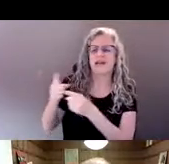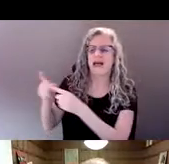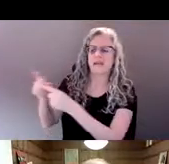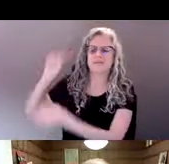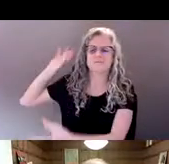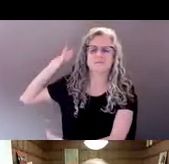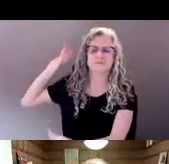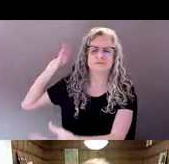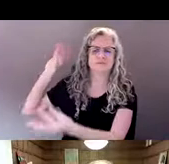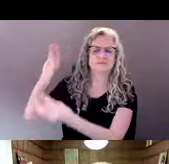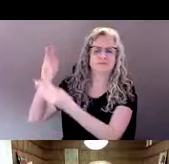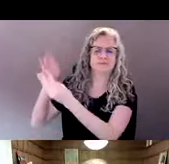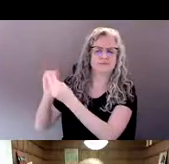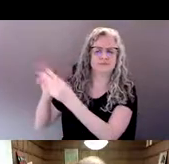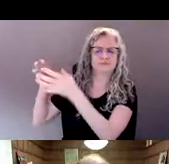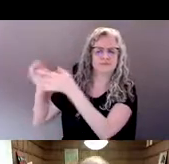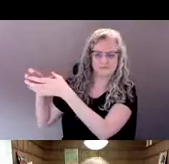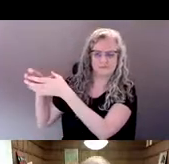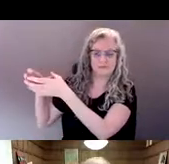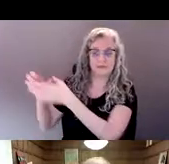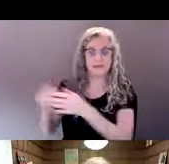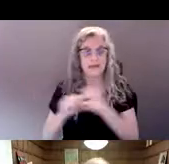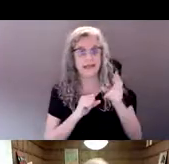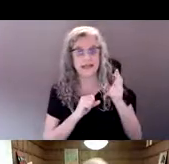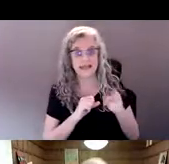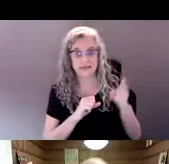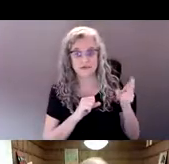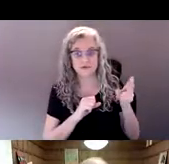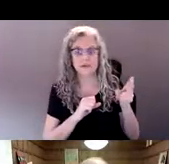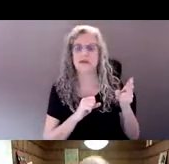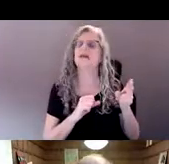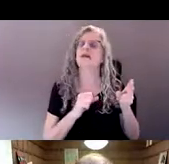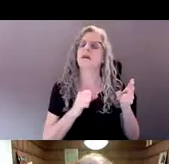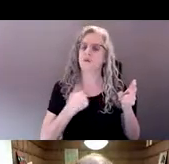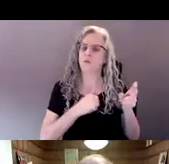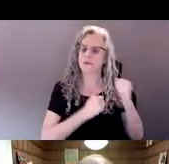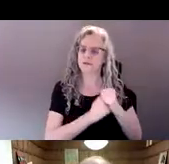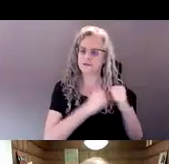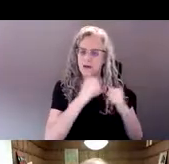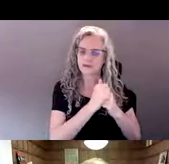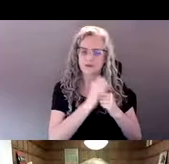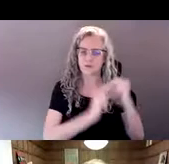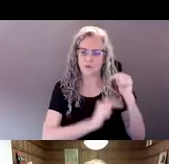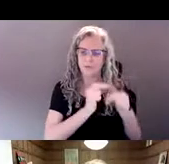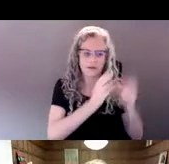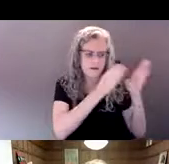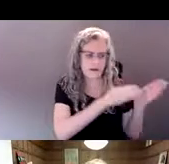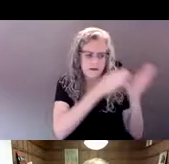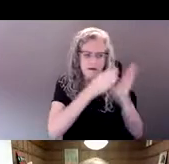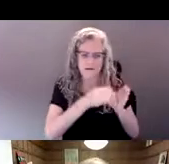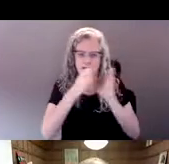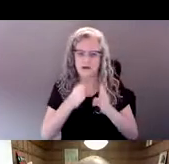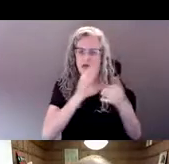vast multiplicity. And history is our attempt to make order and sense of those, the stories we tell about the past, the